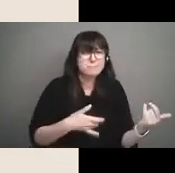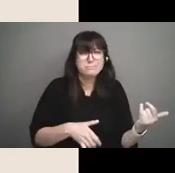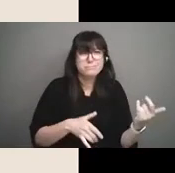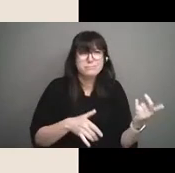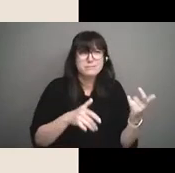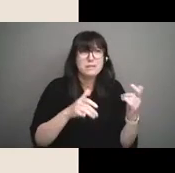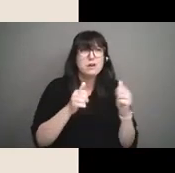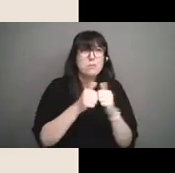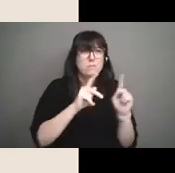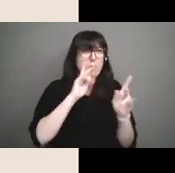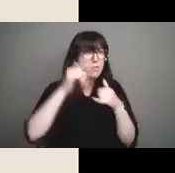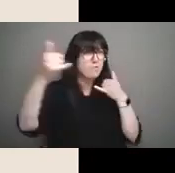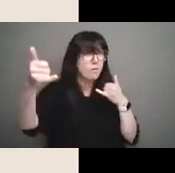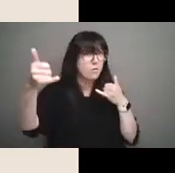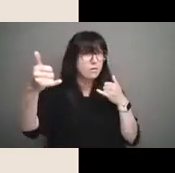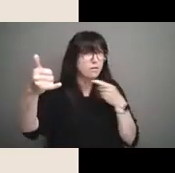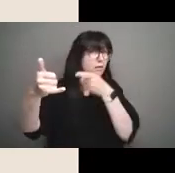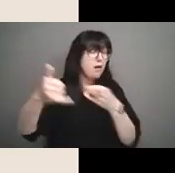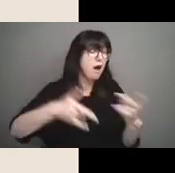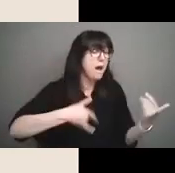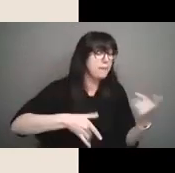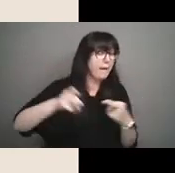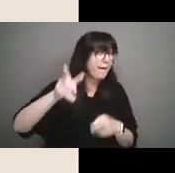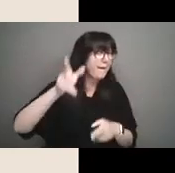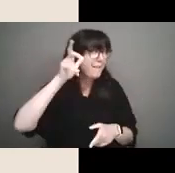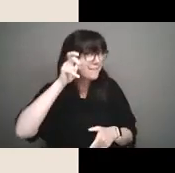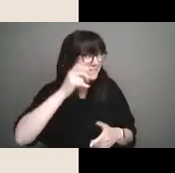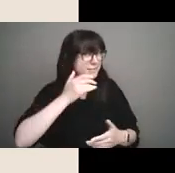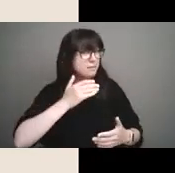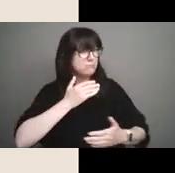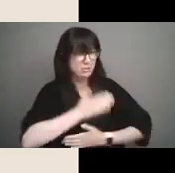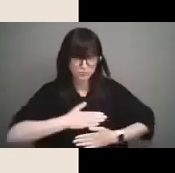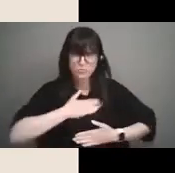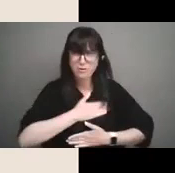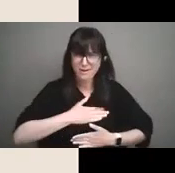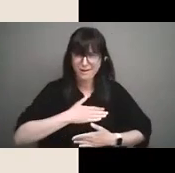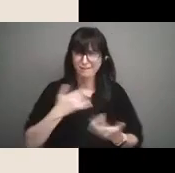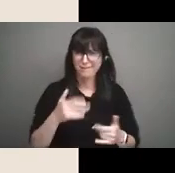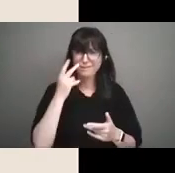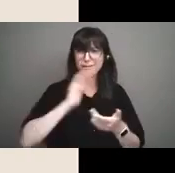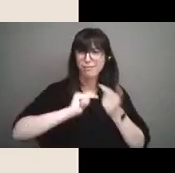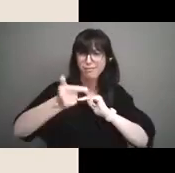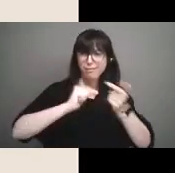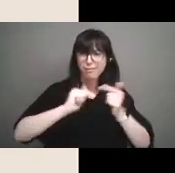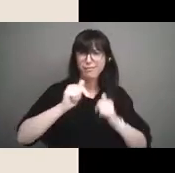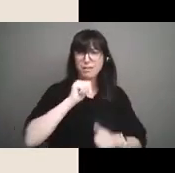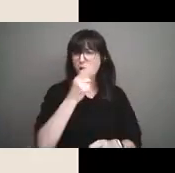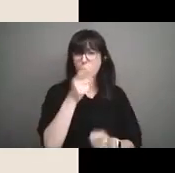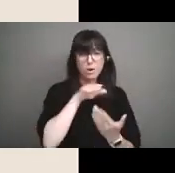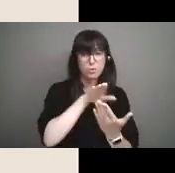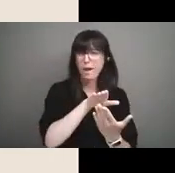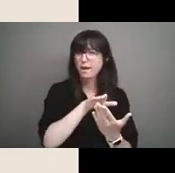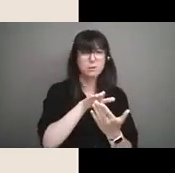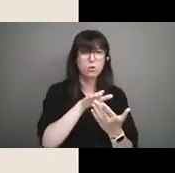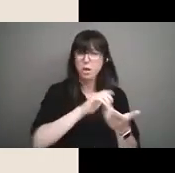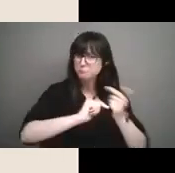knowing that someone listened to it and really enjoyed that too. So you can kind of see the interactions are not stagnant. They're group driven,